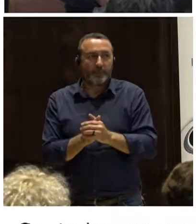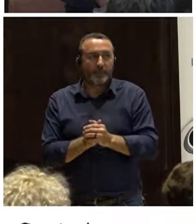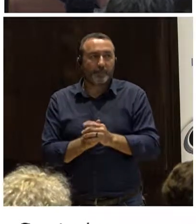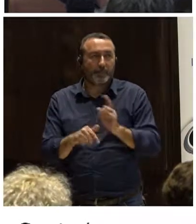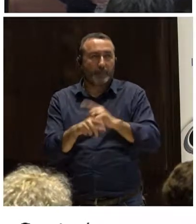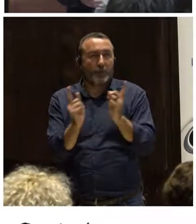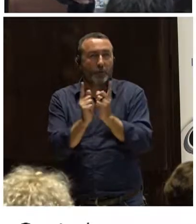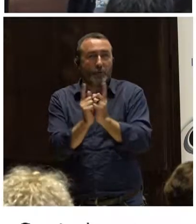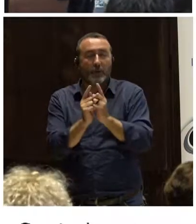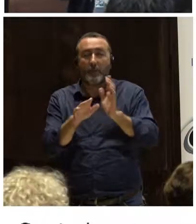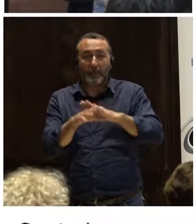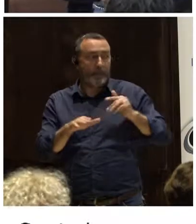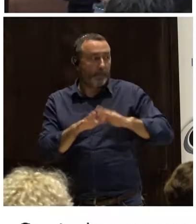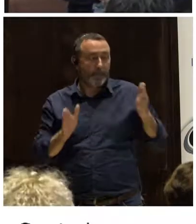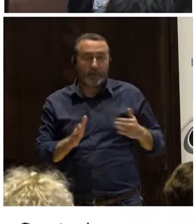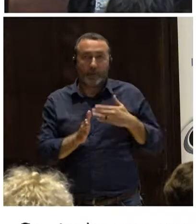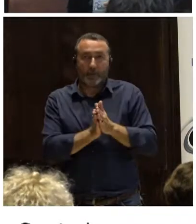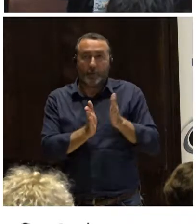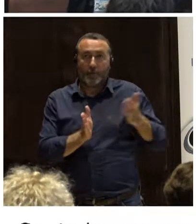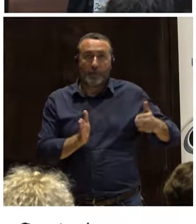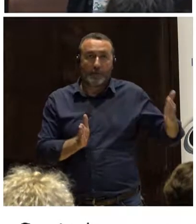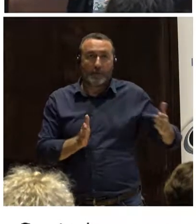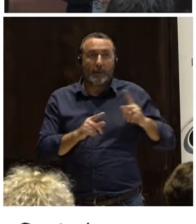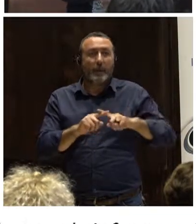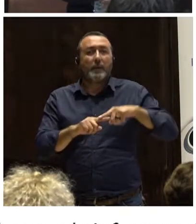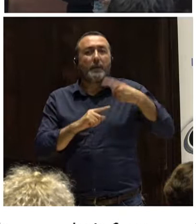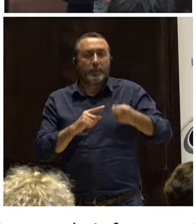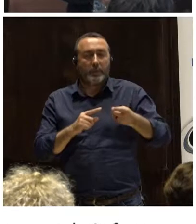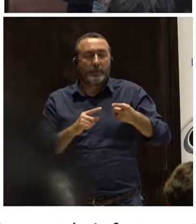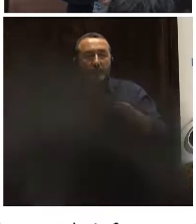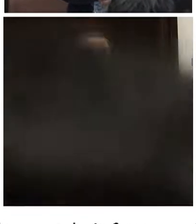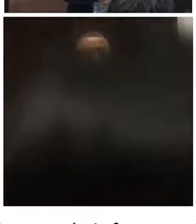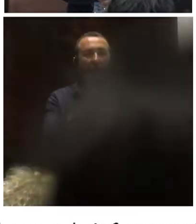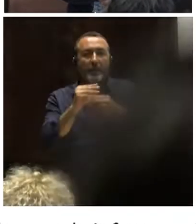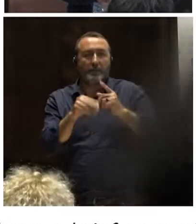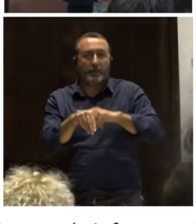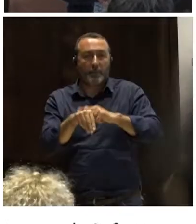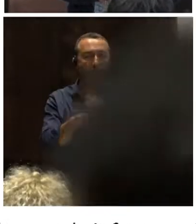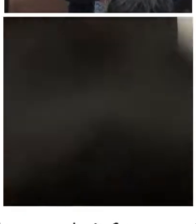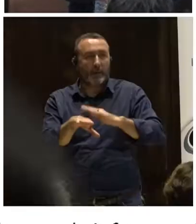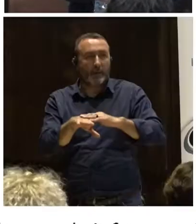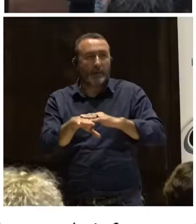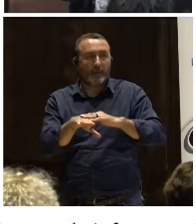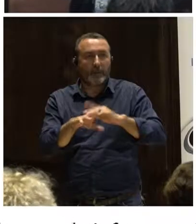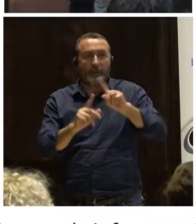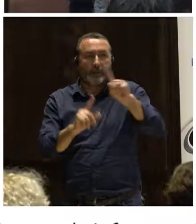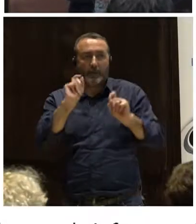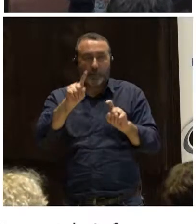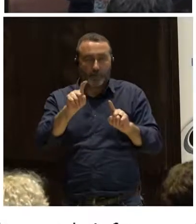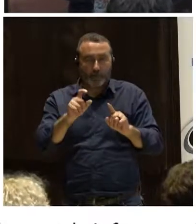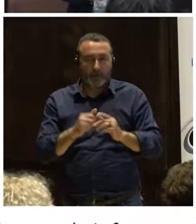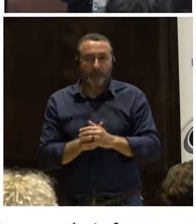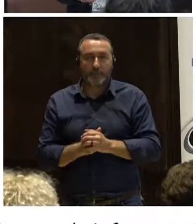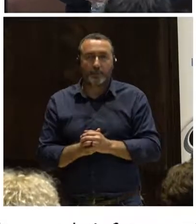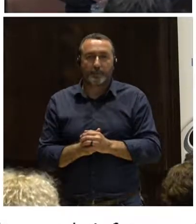participants. After that, we will have some discussions. We have some questions for them, and maybe